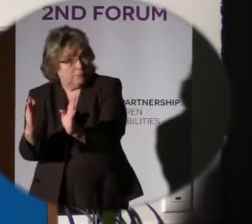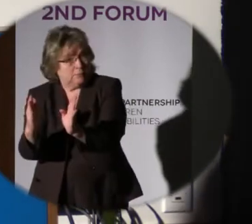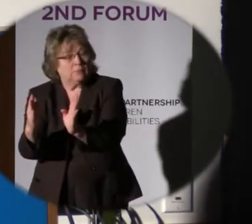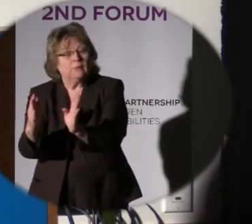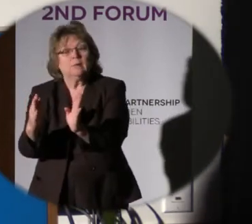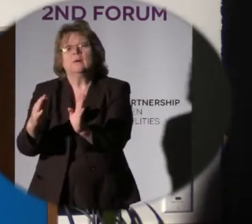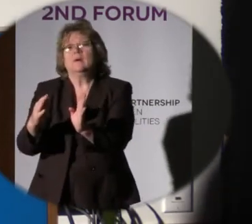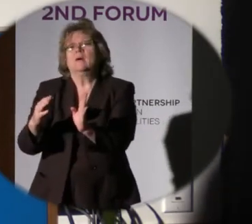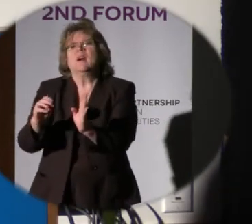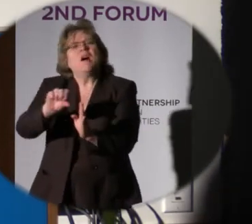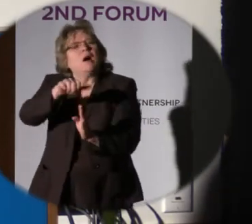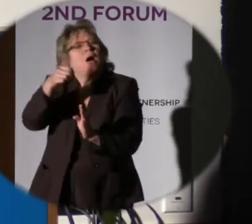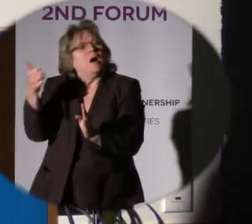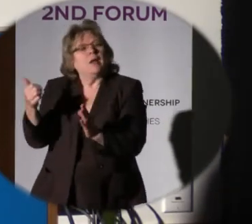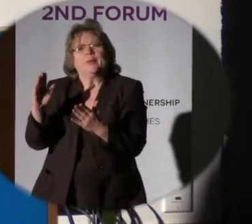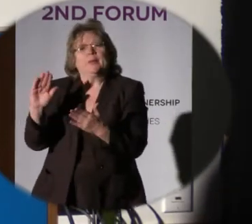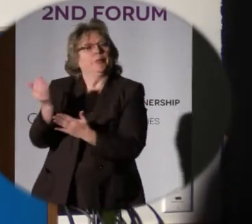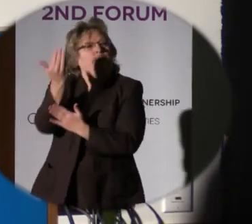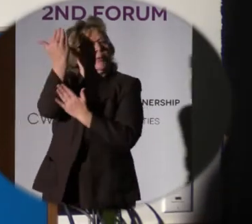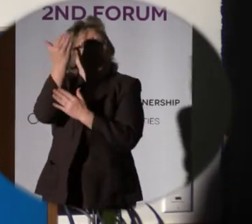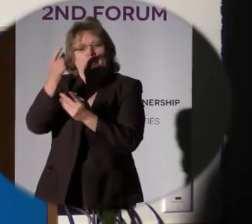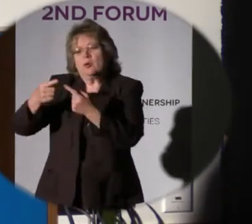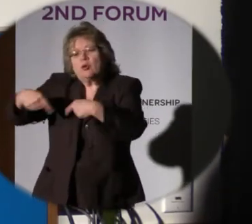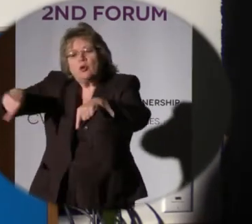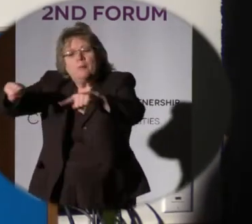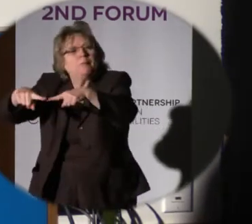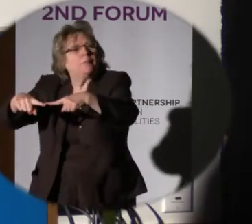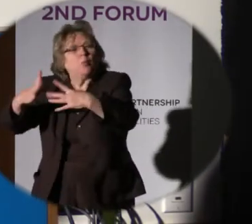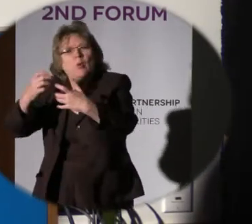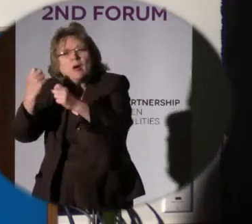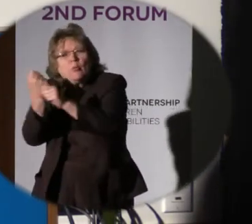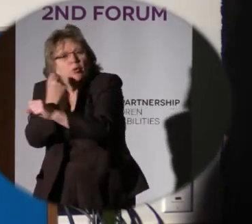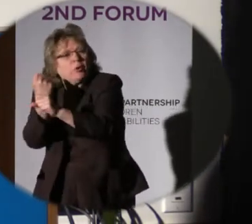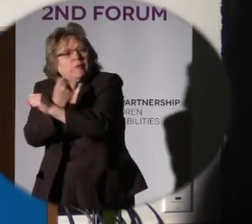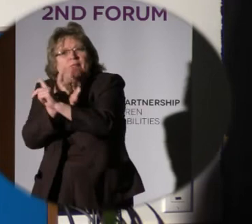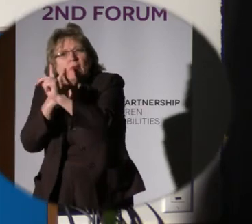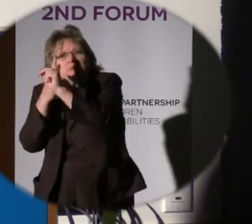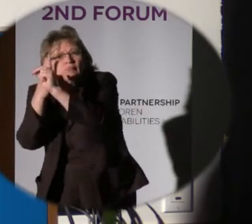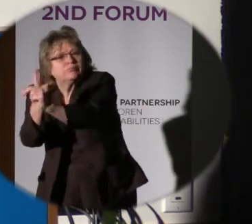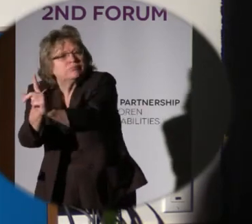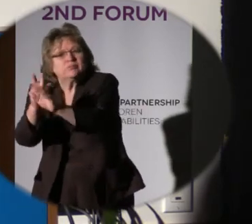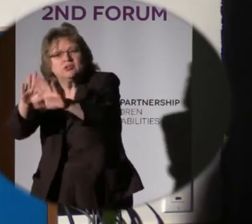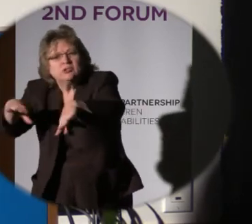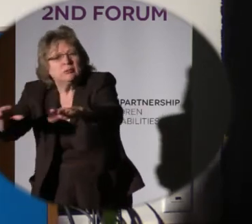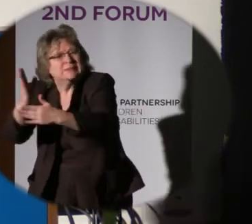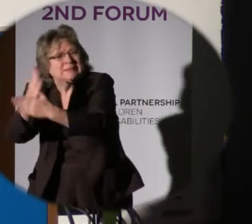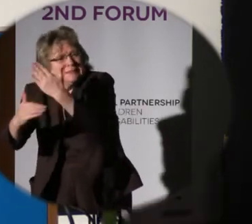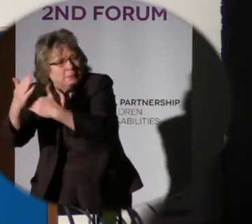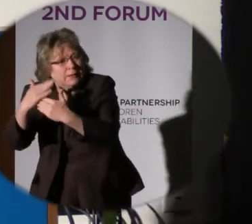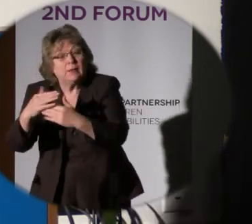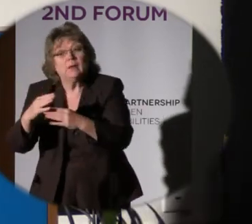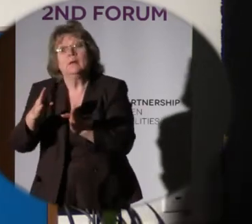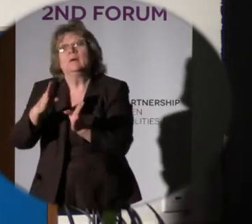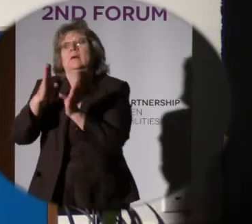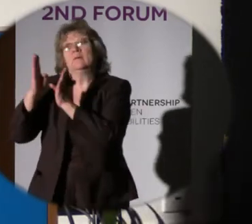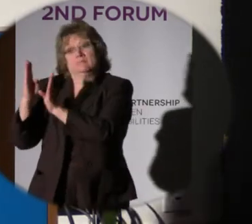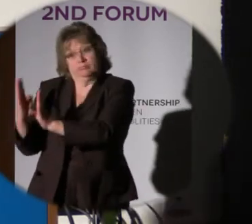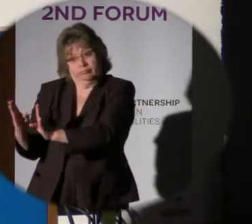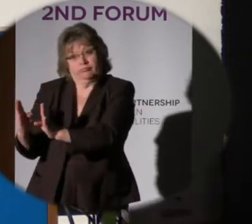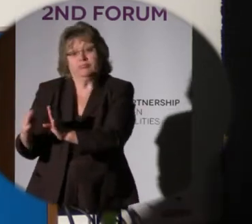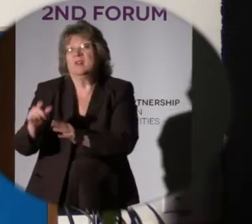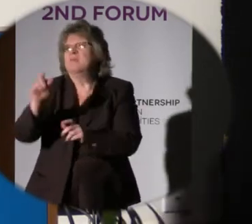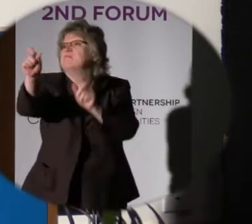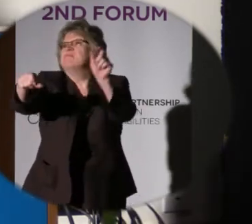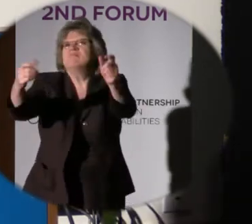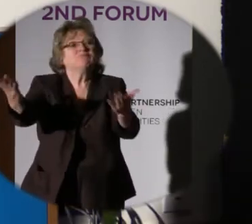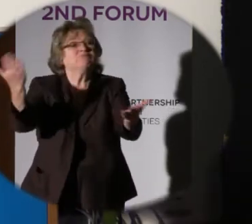another proposed task force, and a little time for questions. And then also a discussion of 3 of